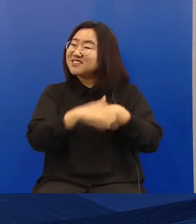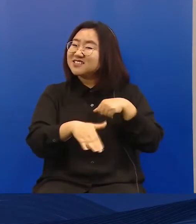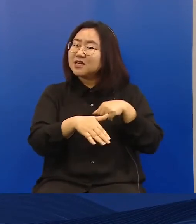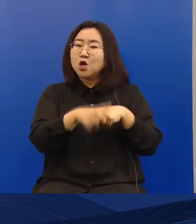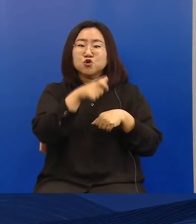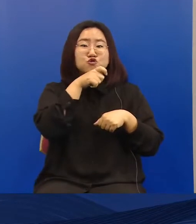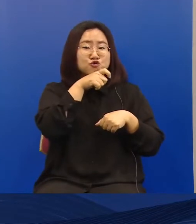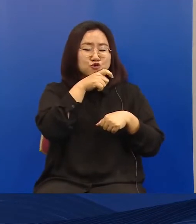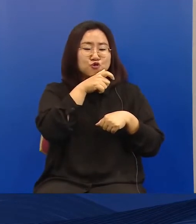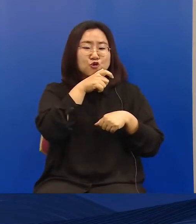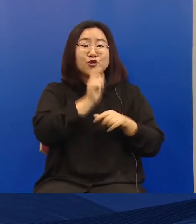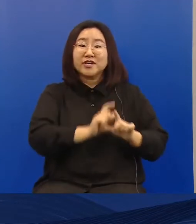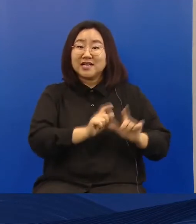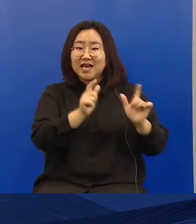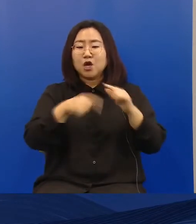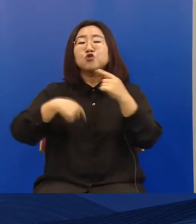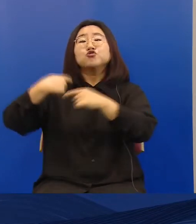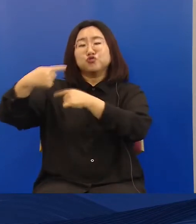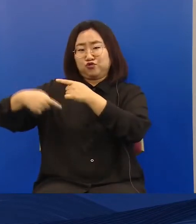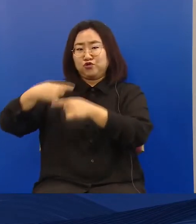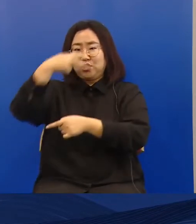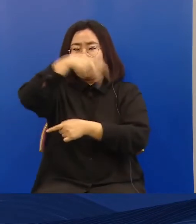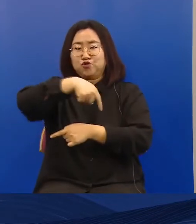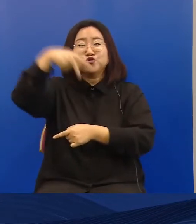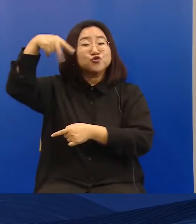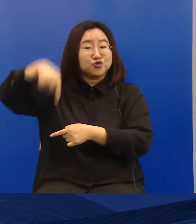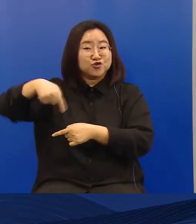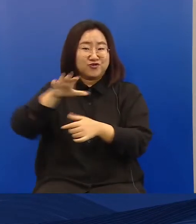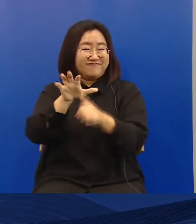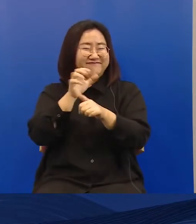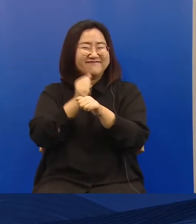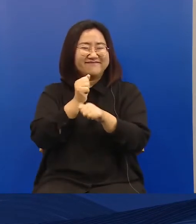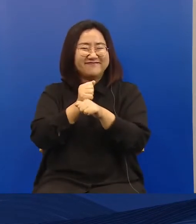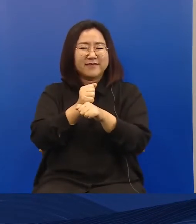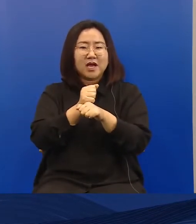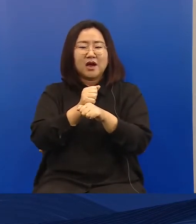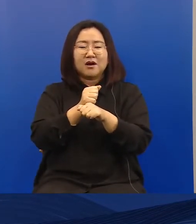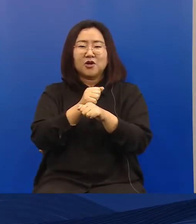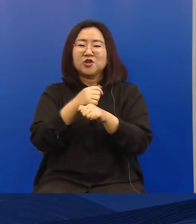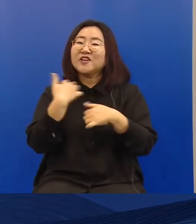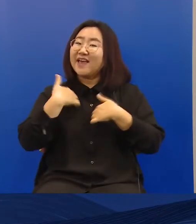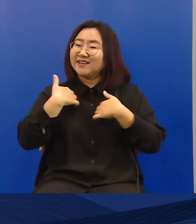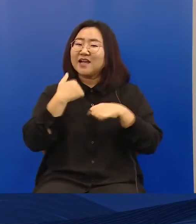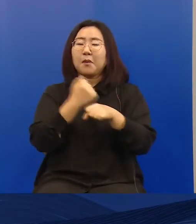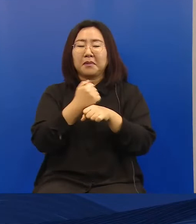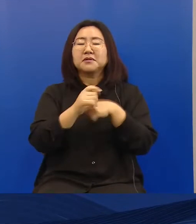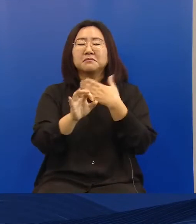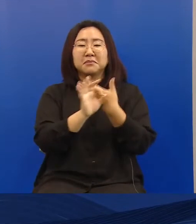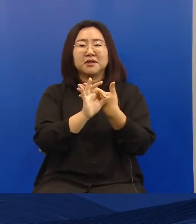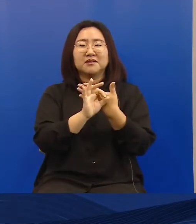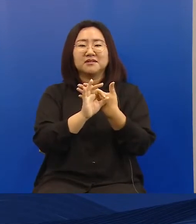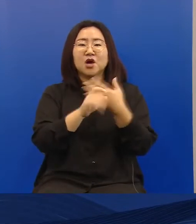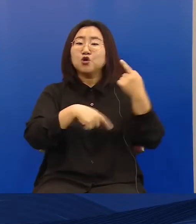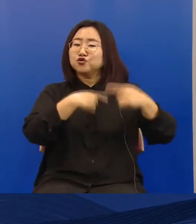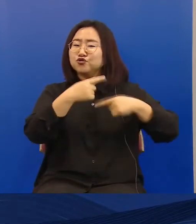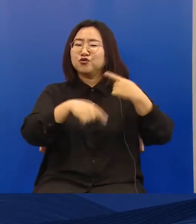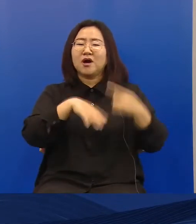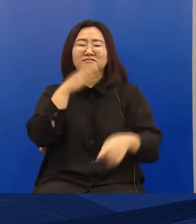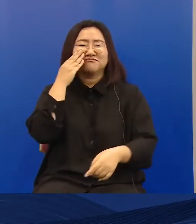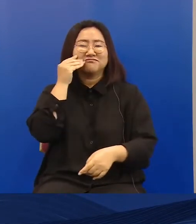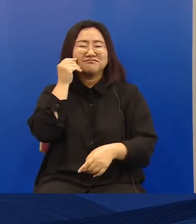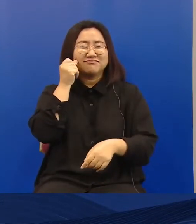words through sign language. So maybe Wednesday could be sign language day for people. So if